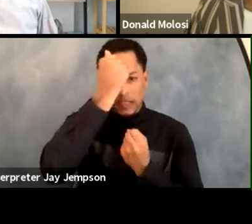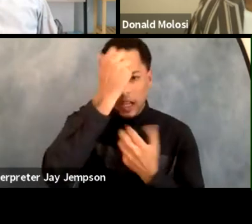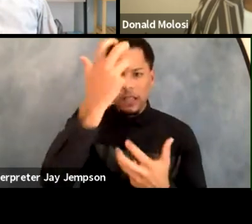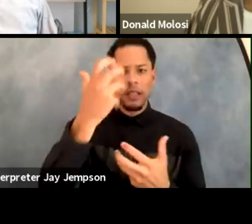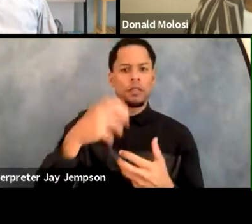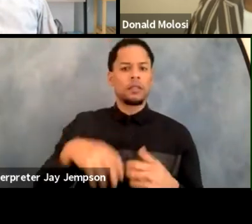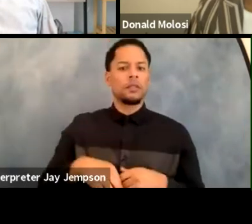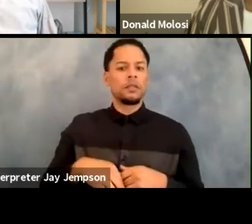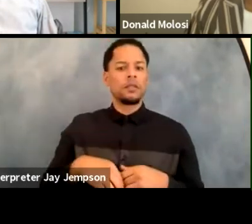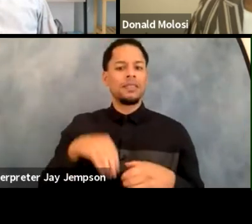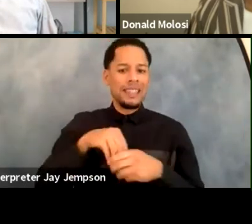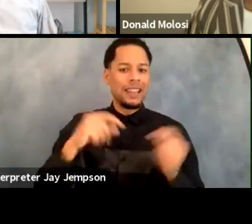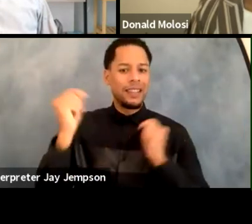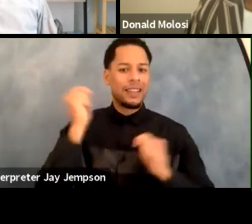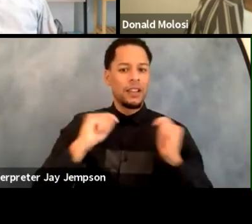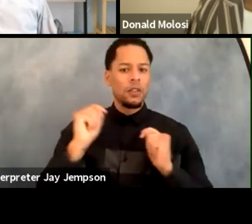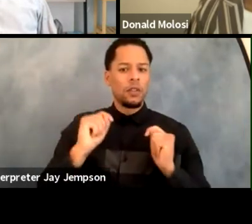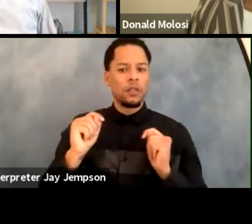thinks